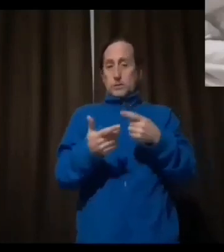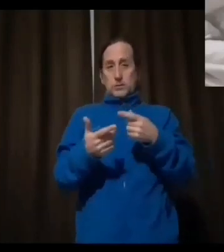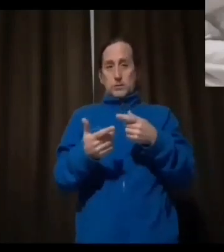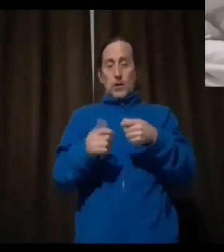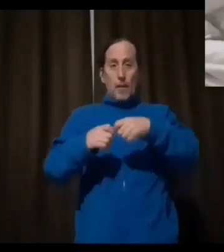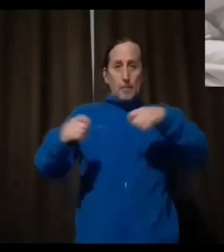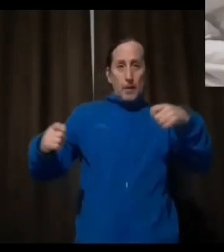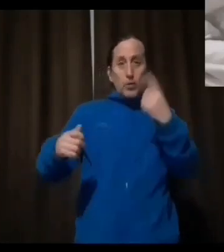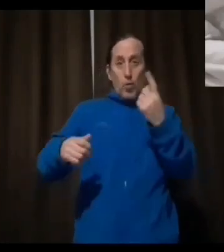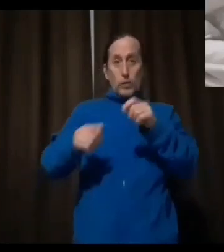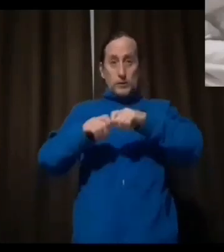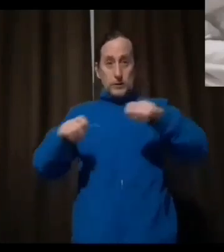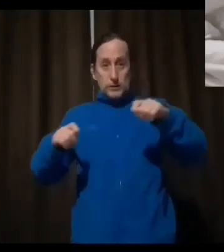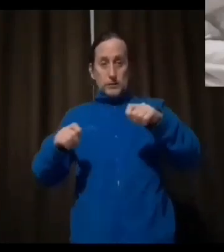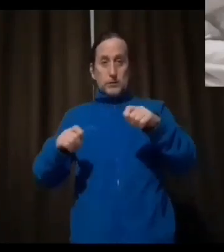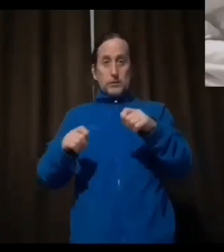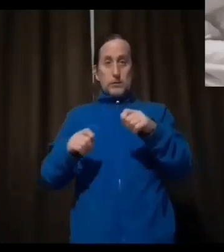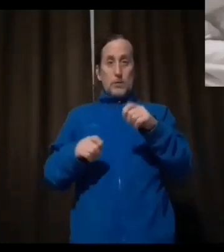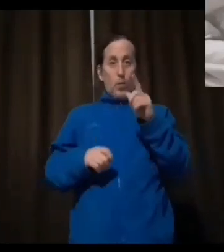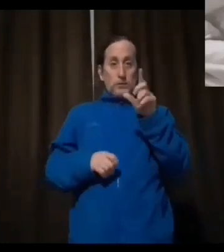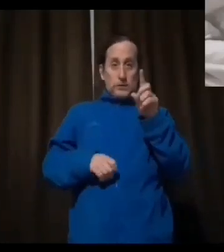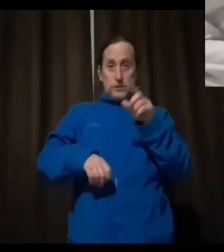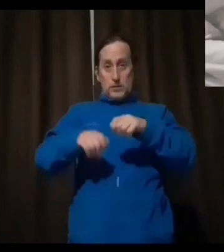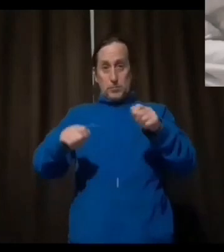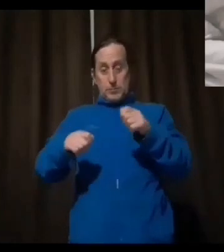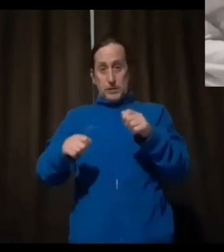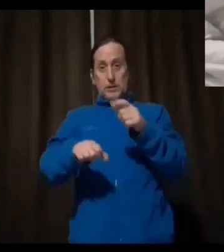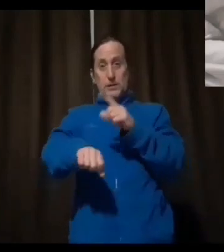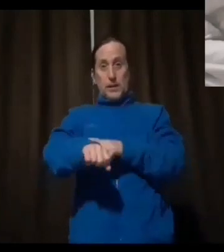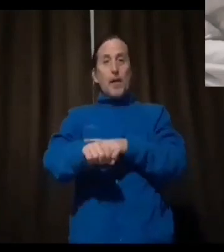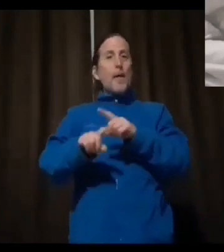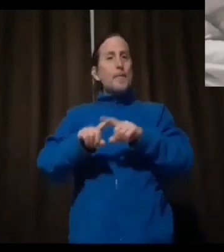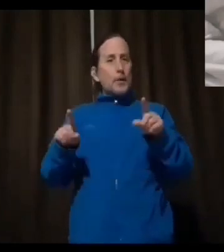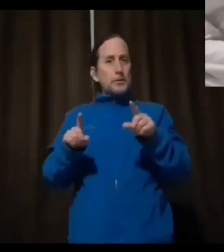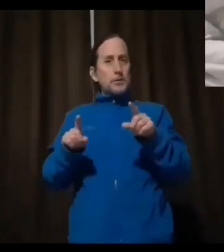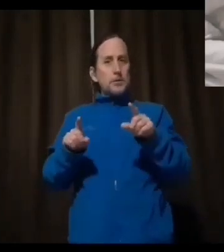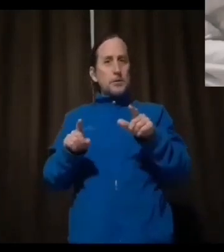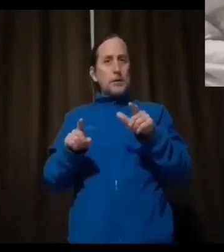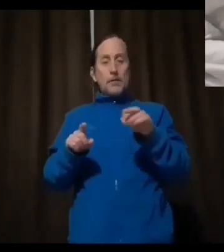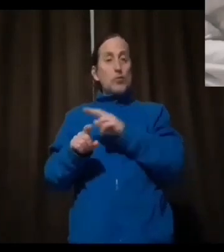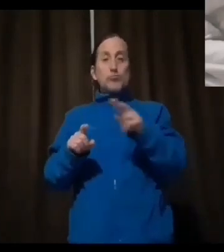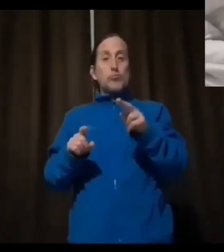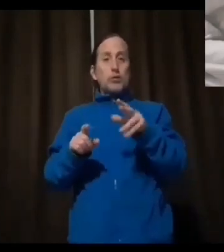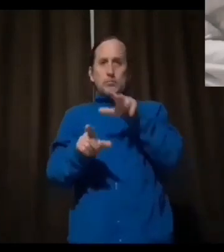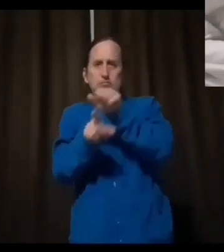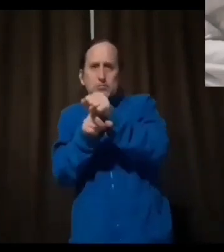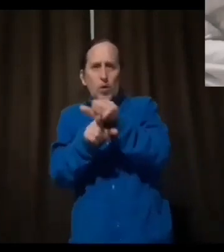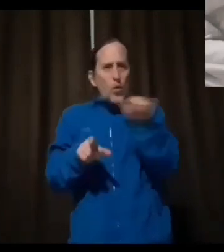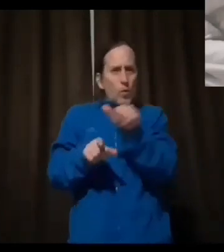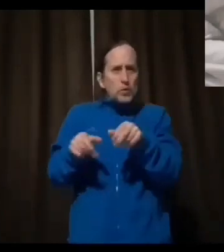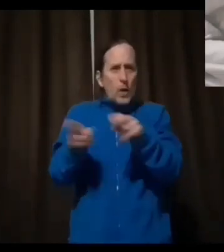have a wider area, a wider space, and a wider time to detect. It's